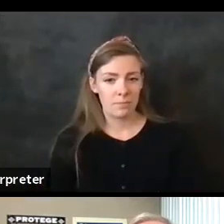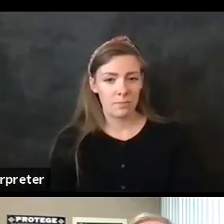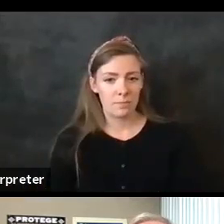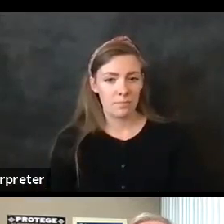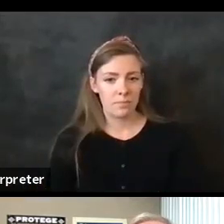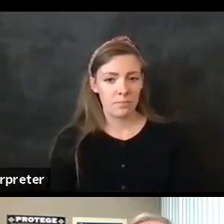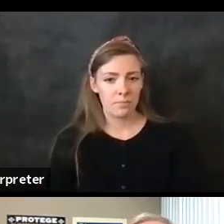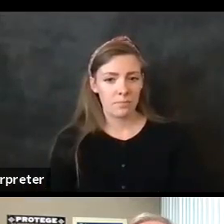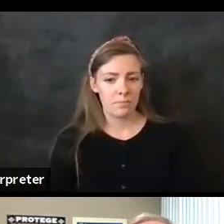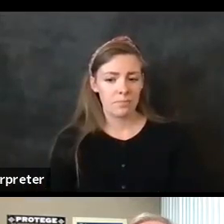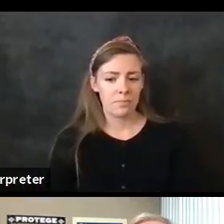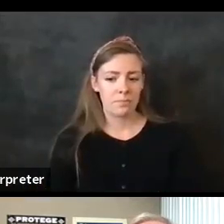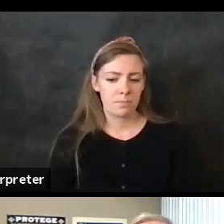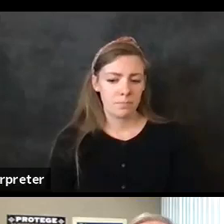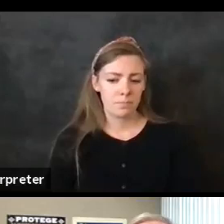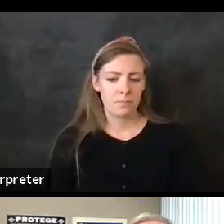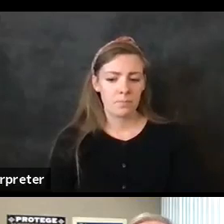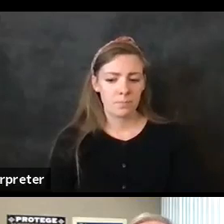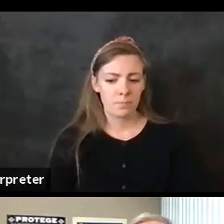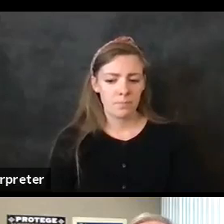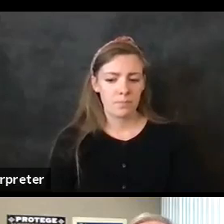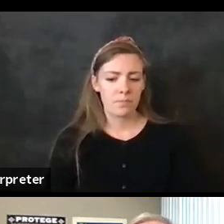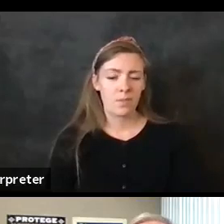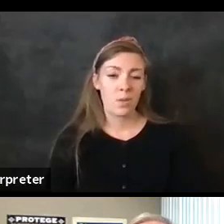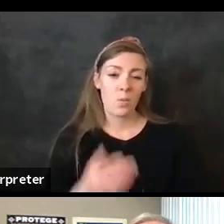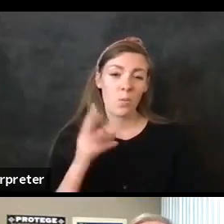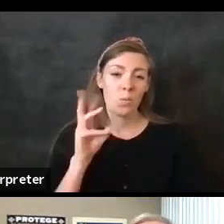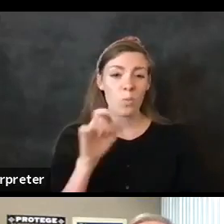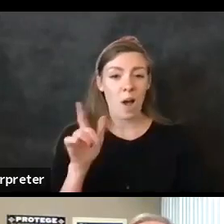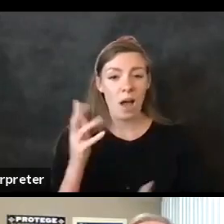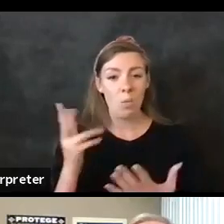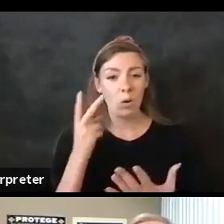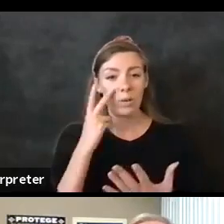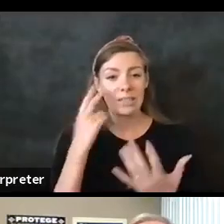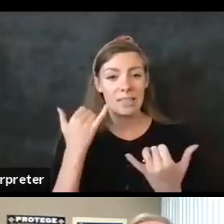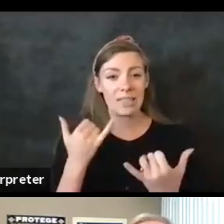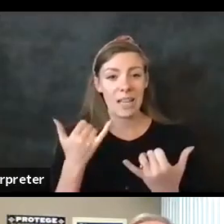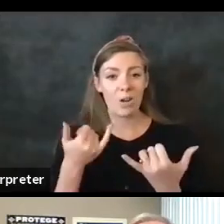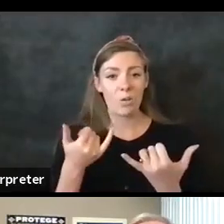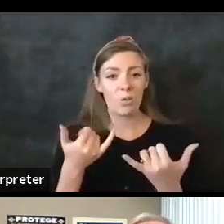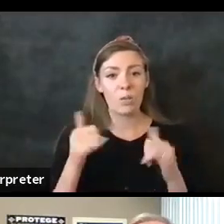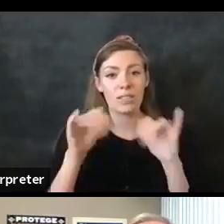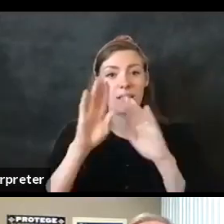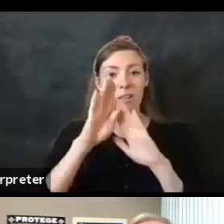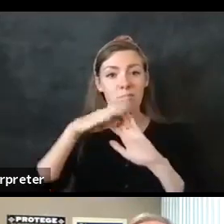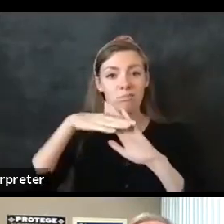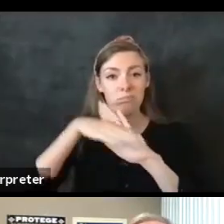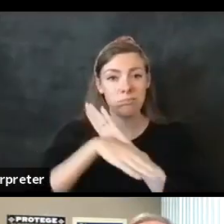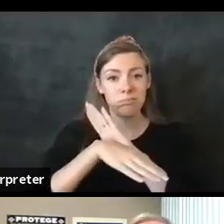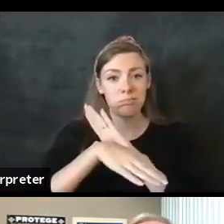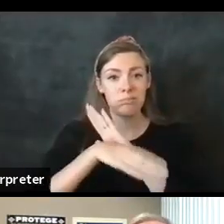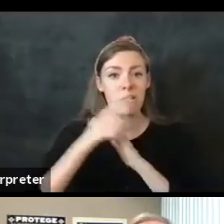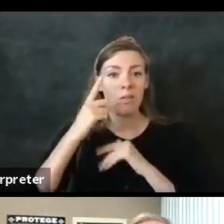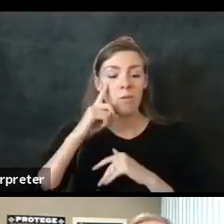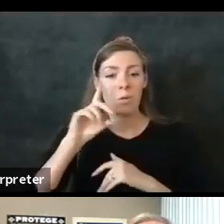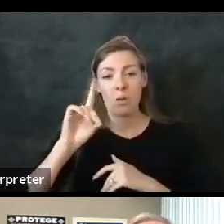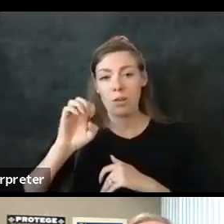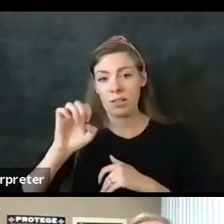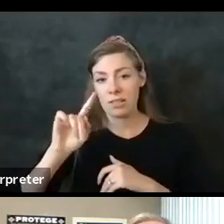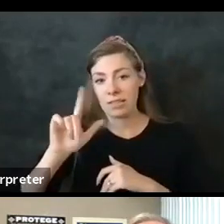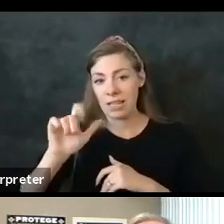Yeah, and I would say part of what we're seeing right now is we're still coming down from Delta, and we didn't have the Delta variant last